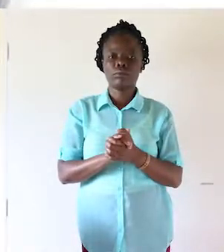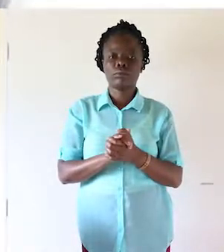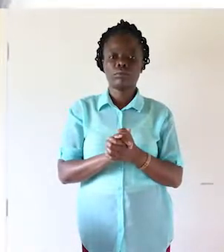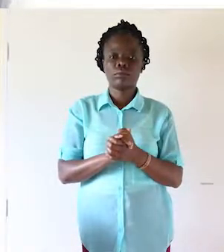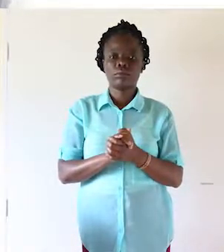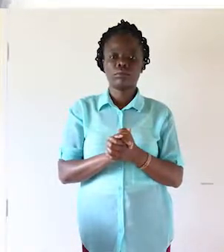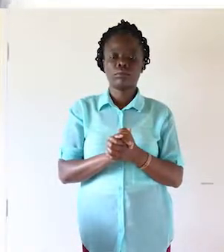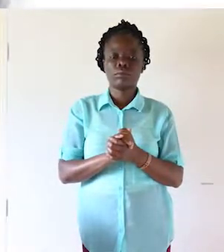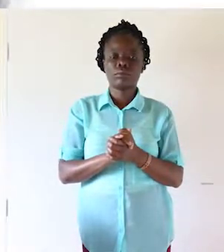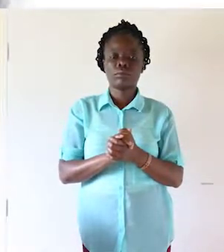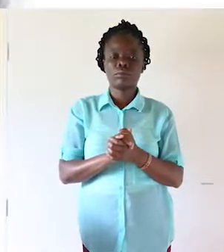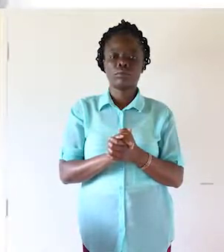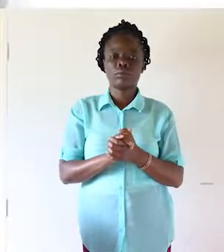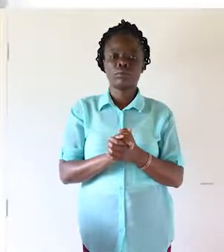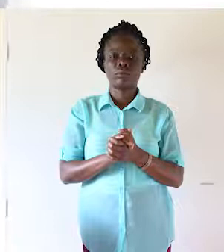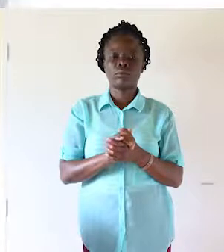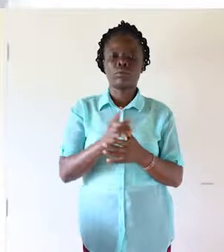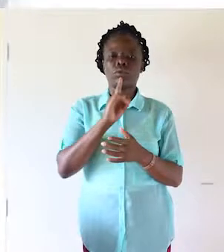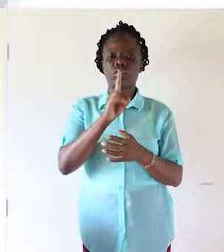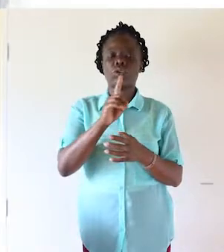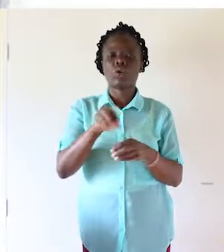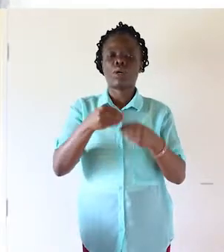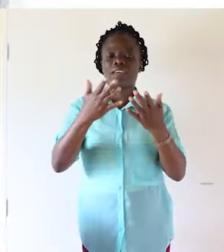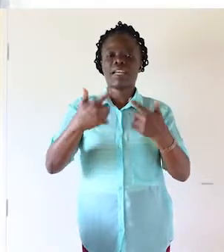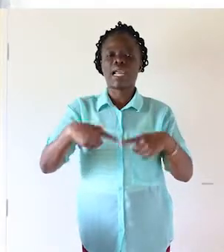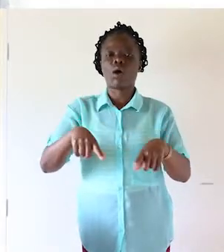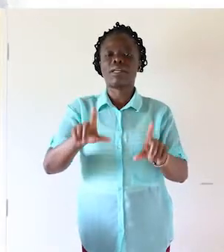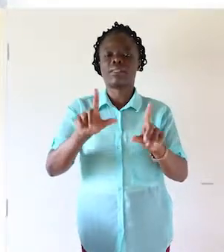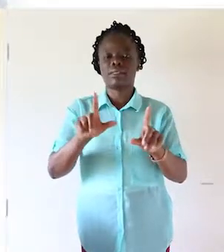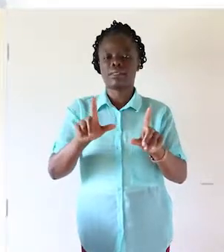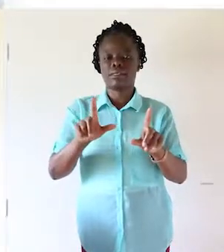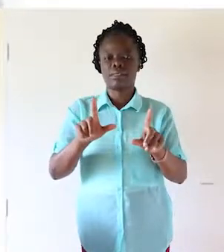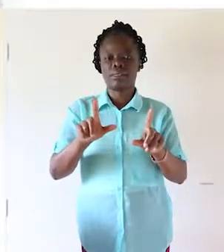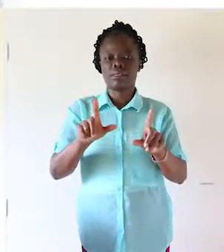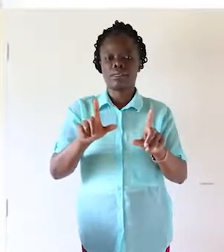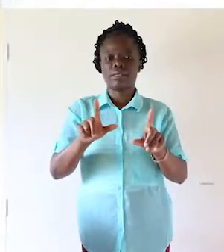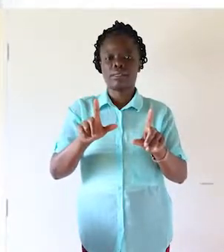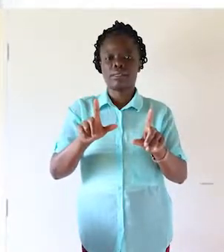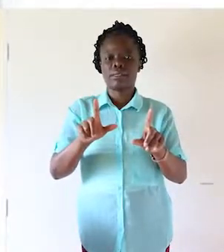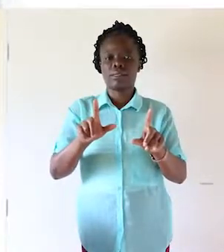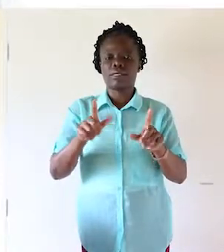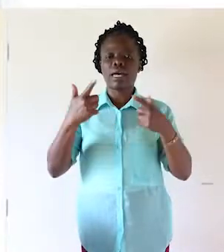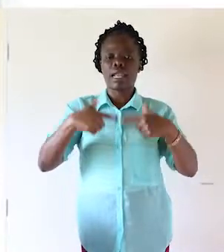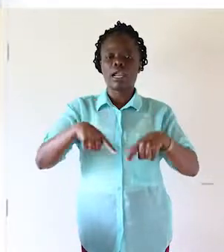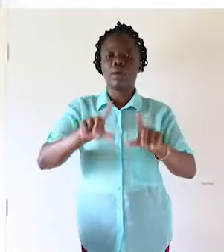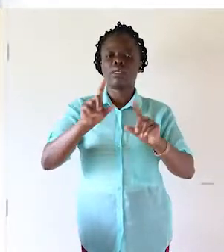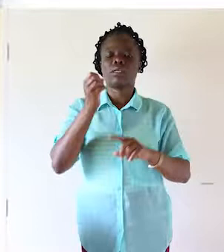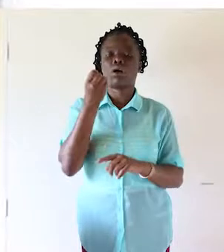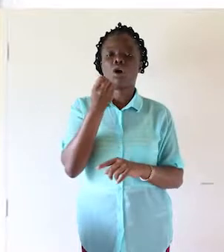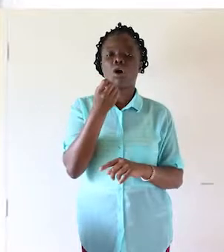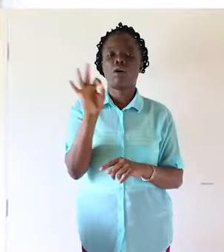It's all right. So we give an allowance an allowance